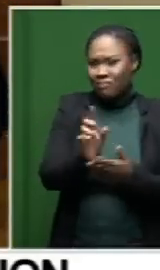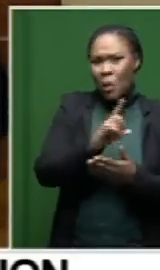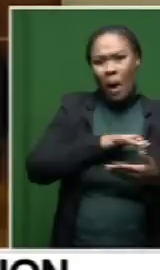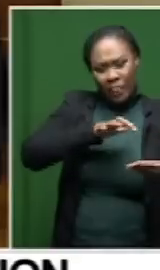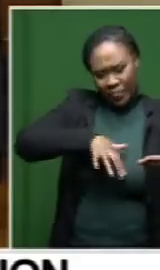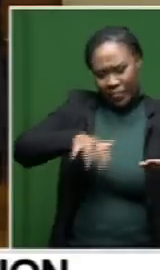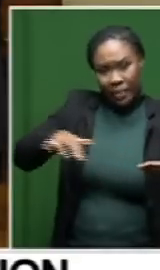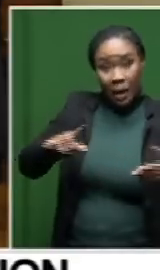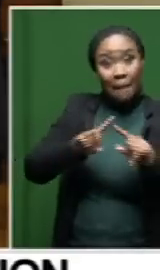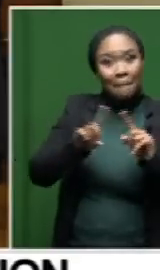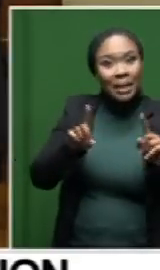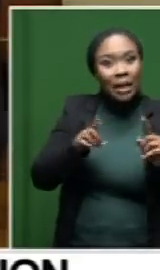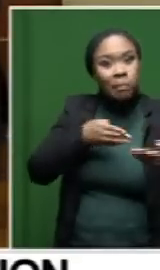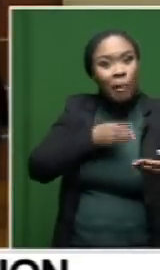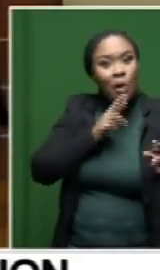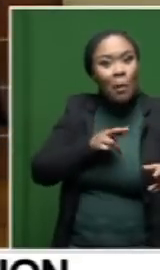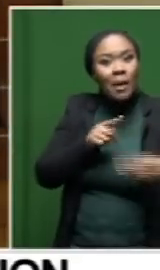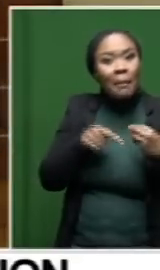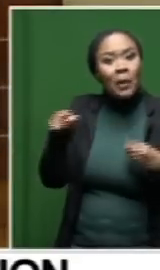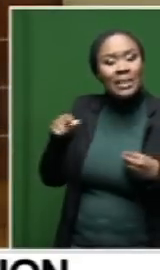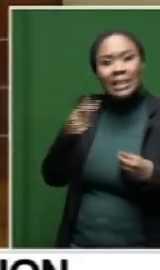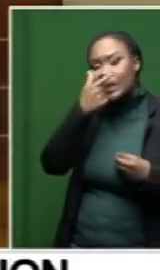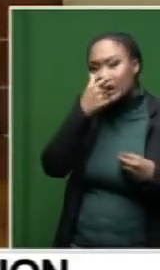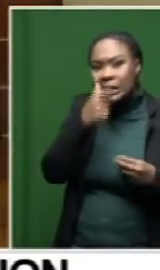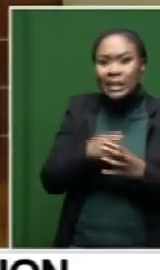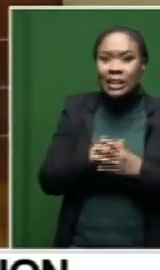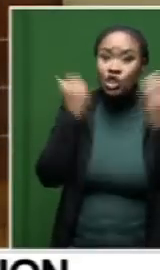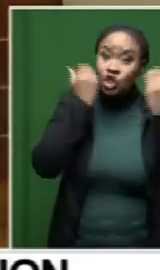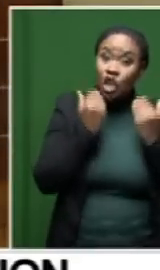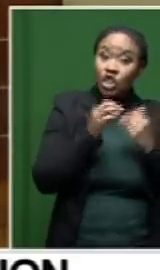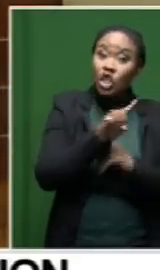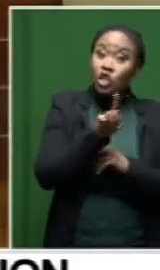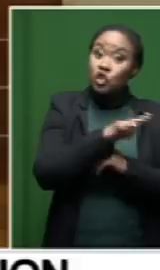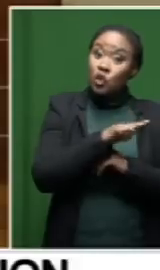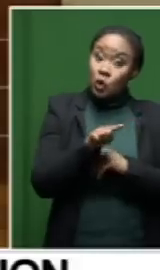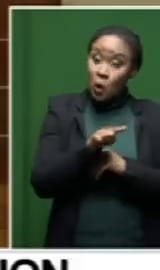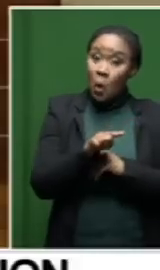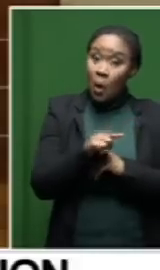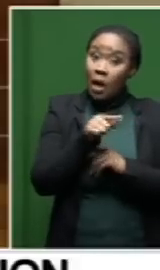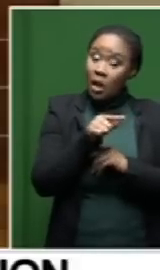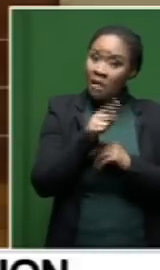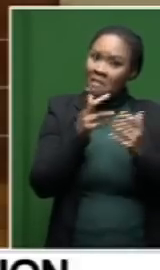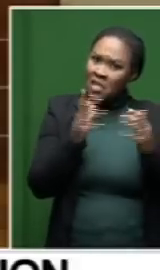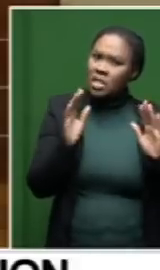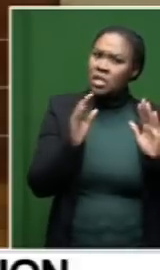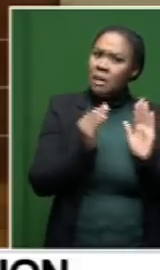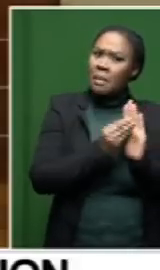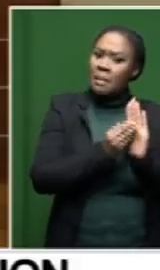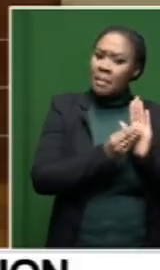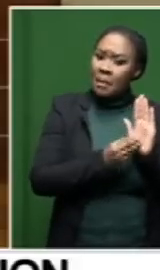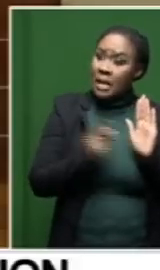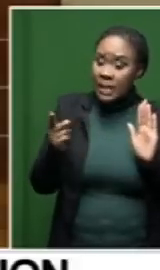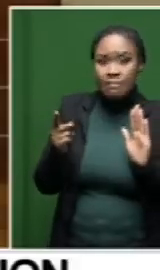role of President Ramaphosa himself. Yes. President Judge Zondo basically paints him as someone who did